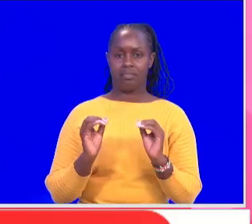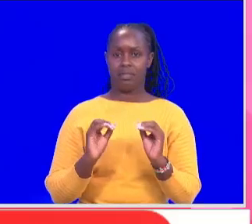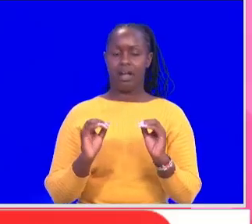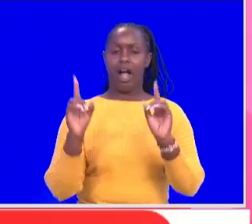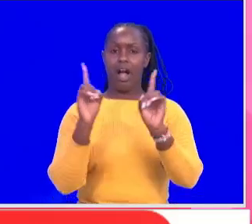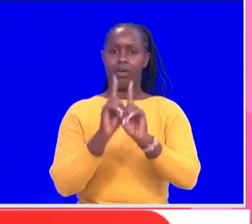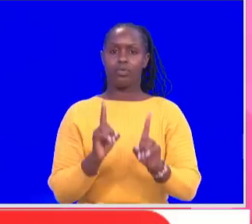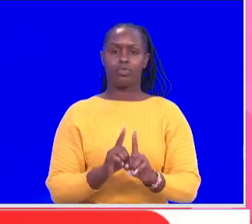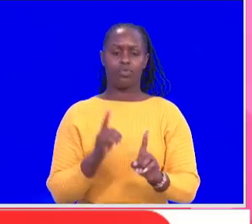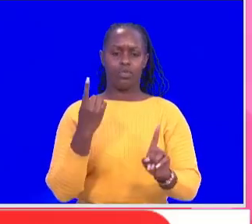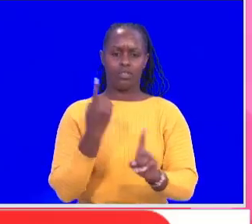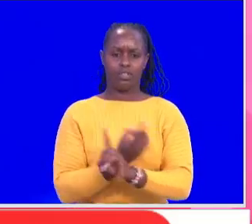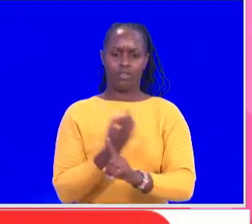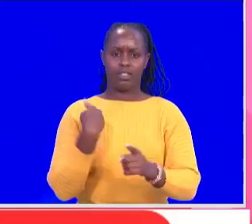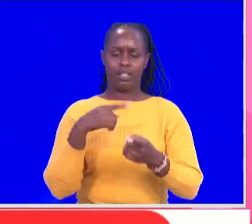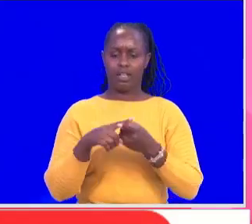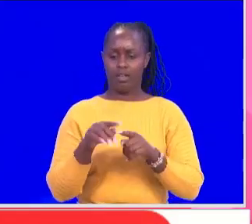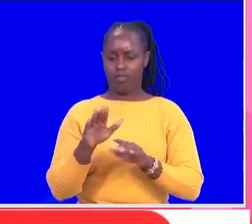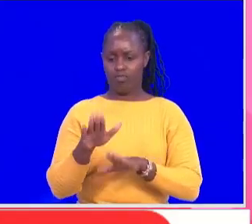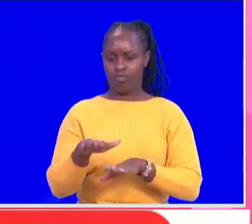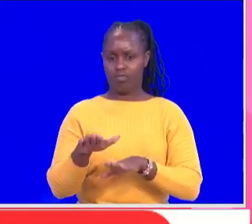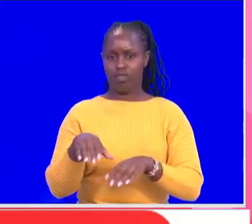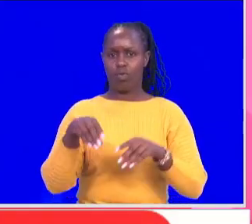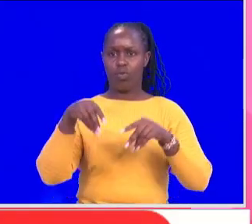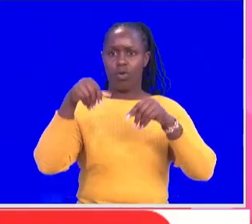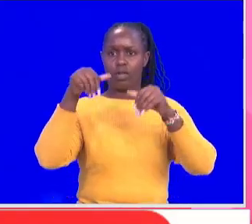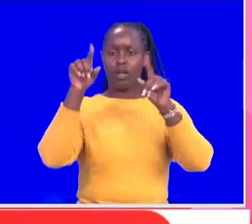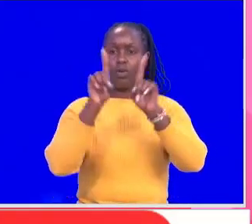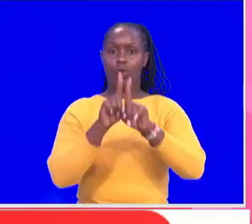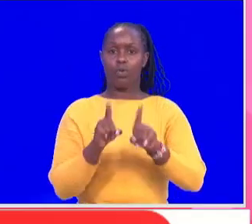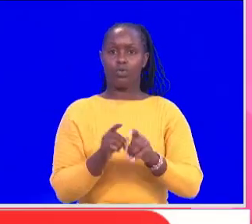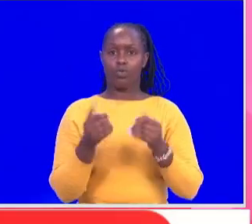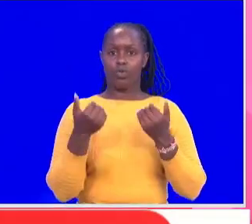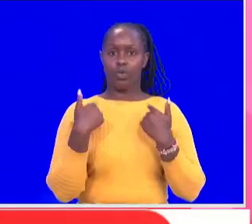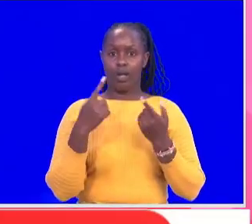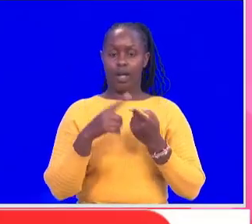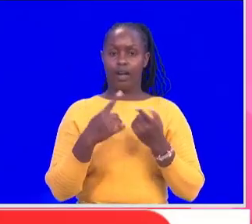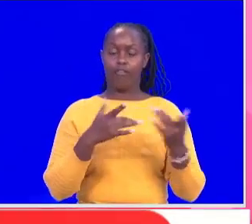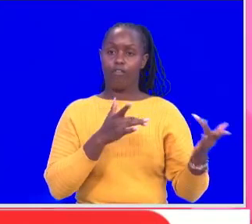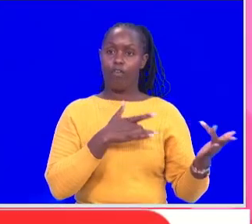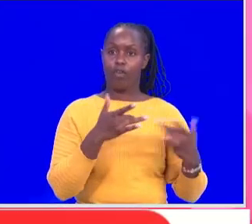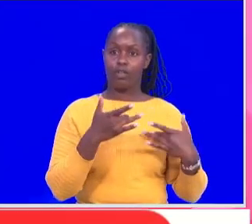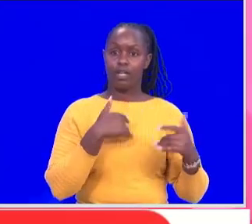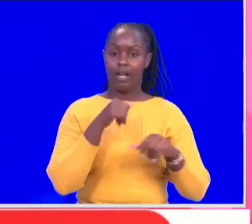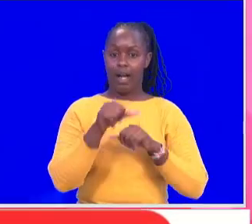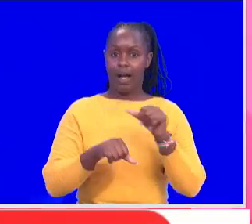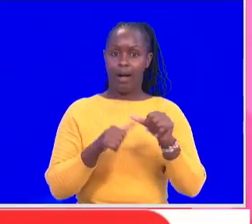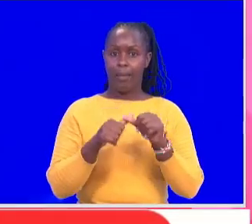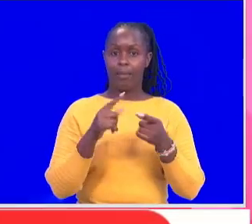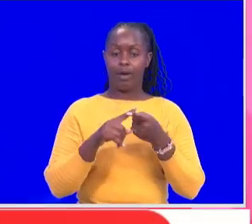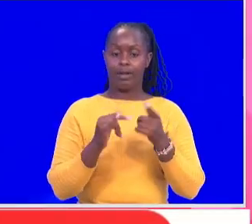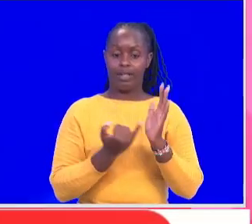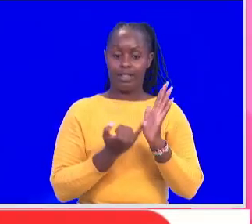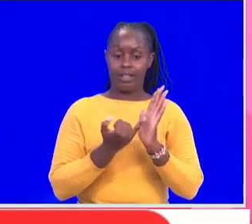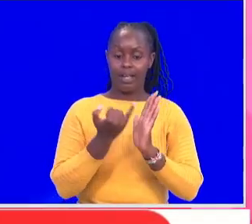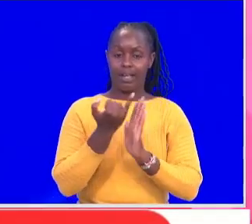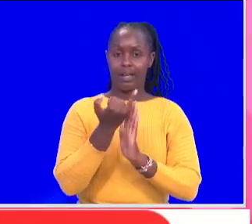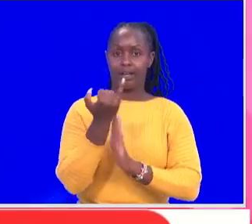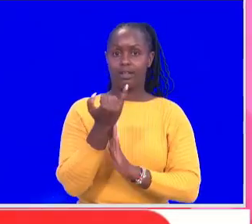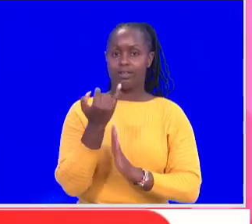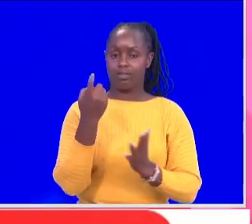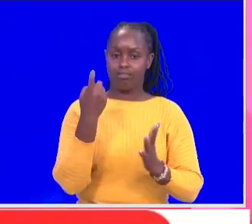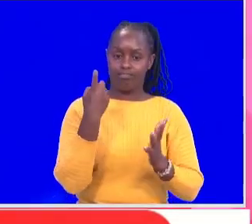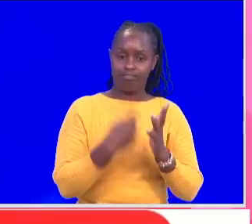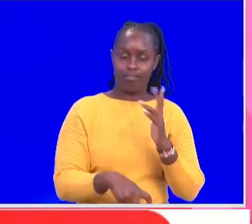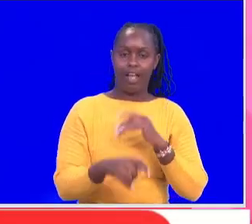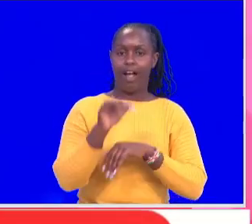and differences in sewing fabric quality. Additionally, they have expressed concern about the increased cost of living, calling